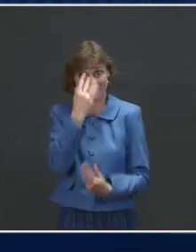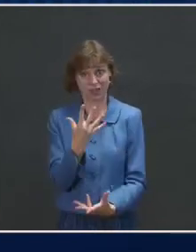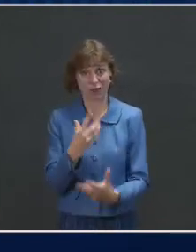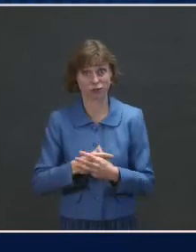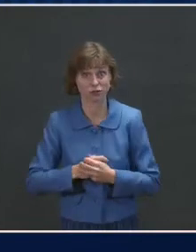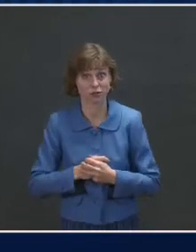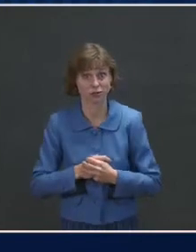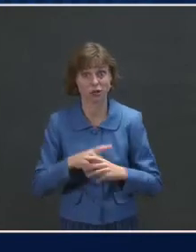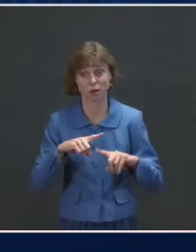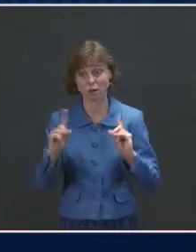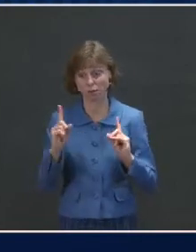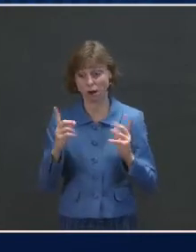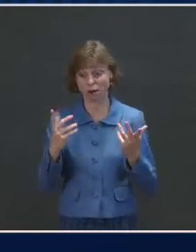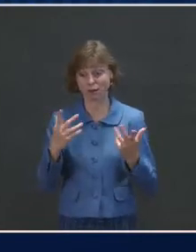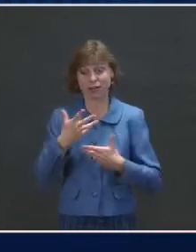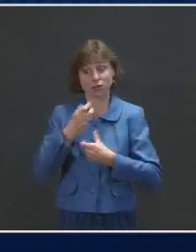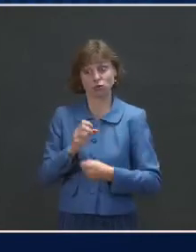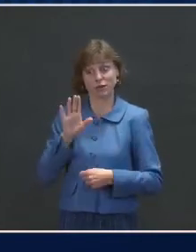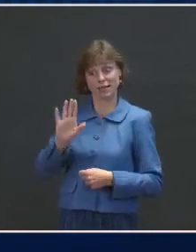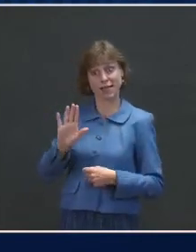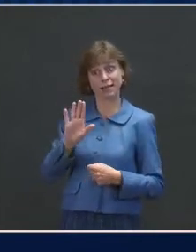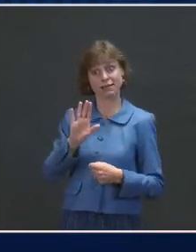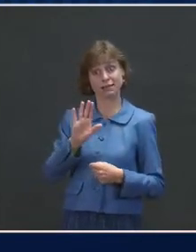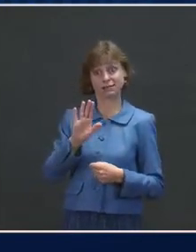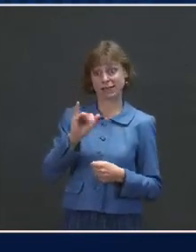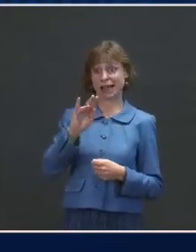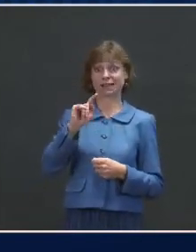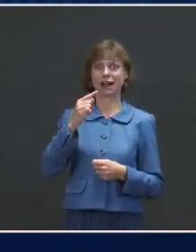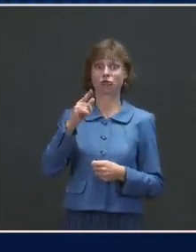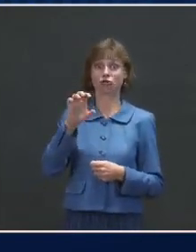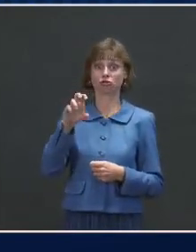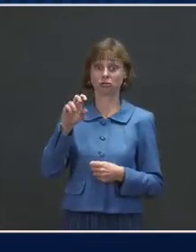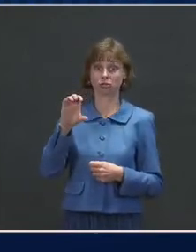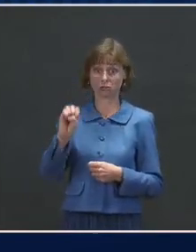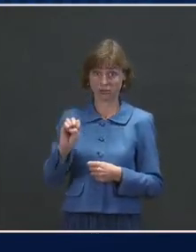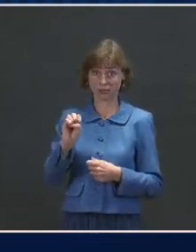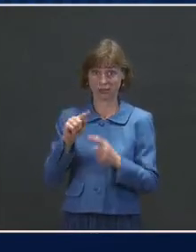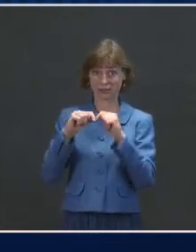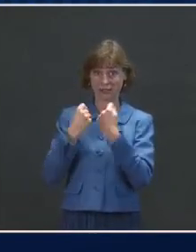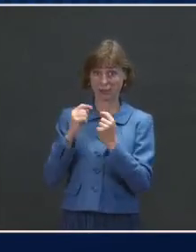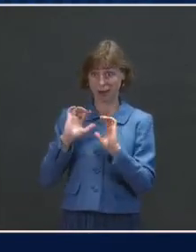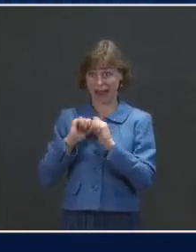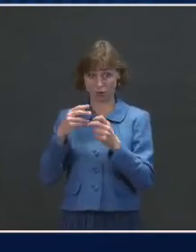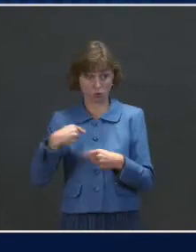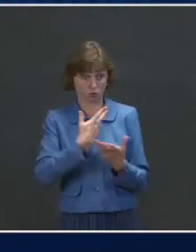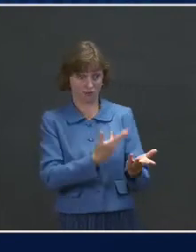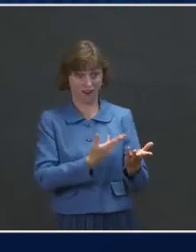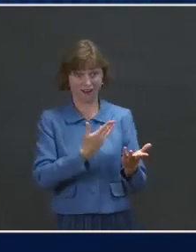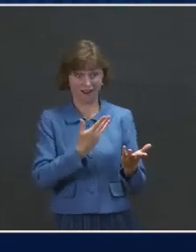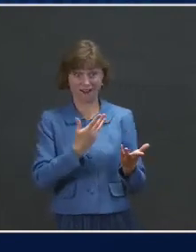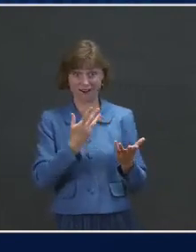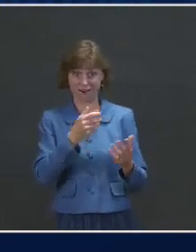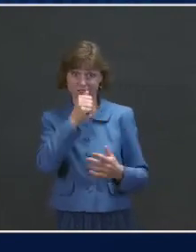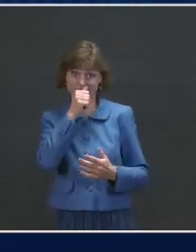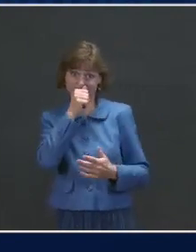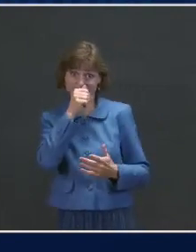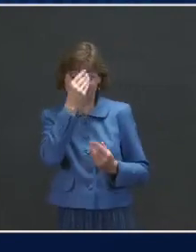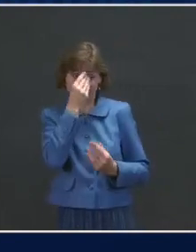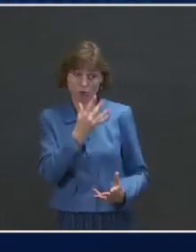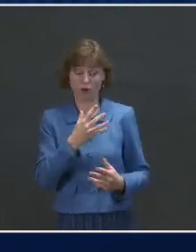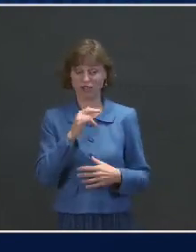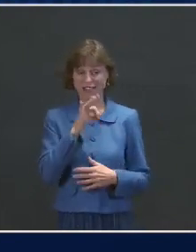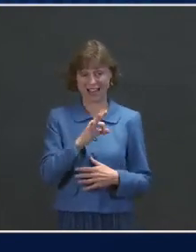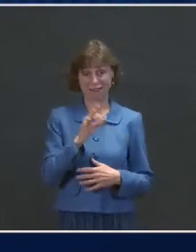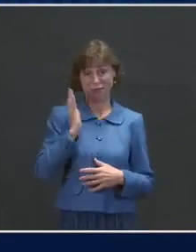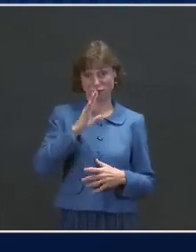his own intelligence team to make a determination about how to provide intelligence information if at any point the former president